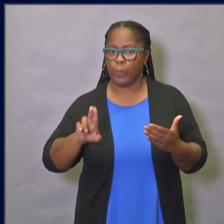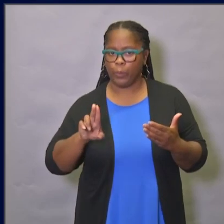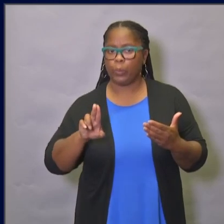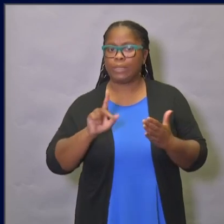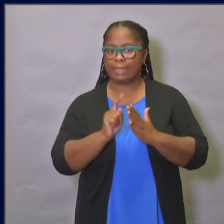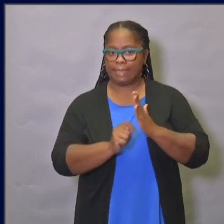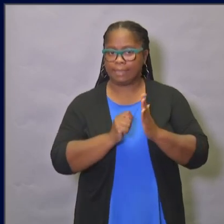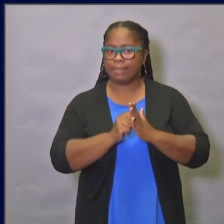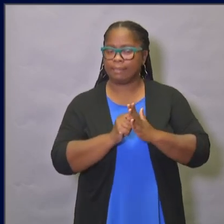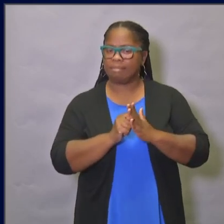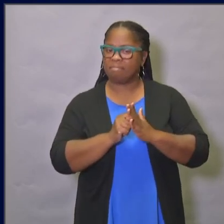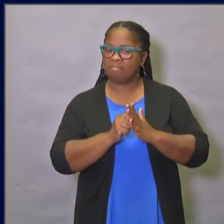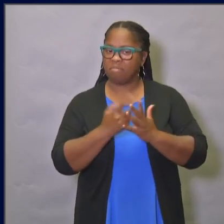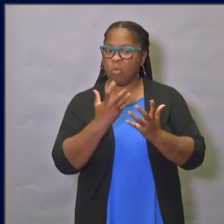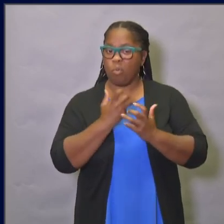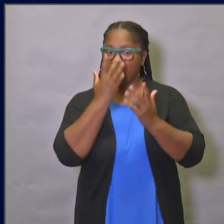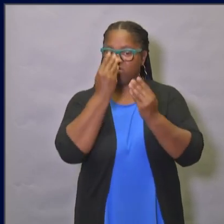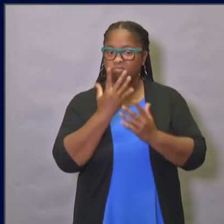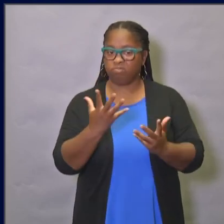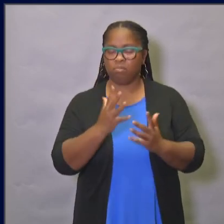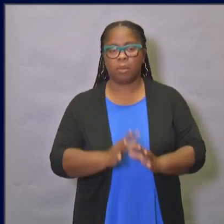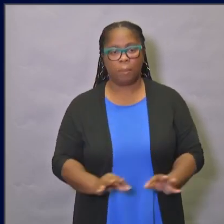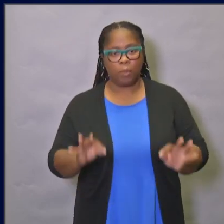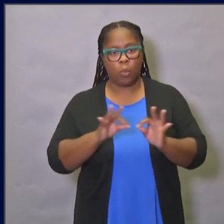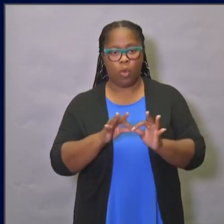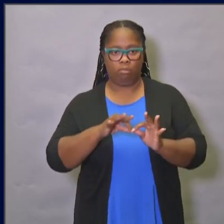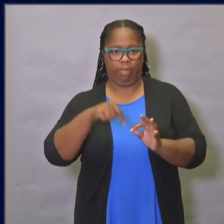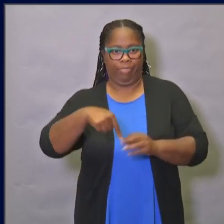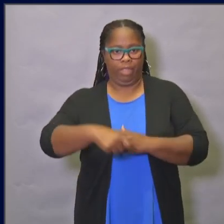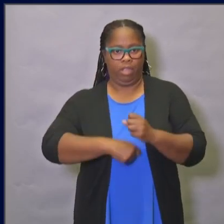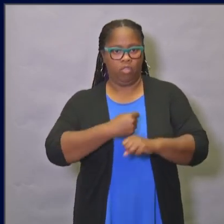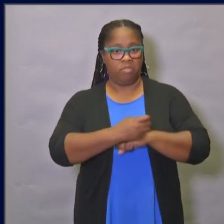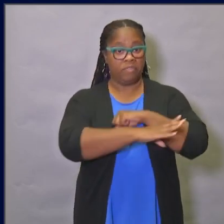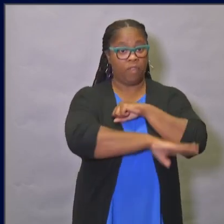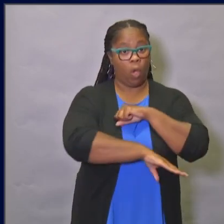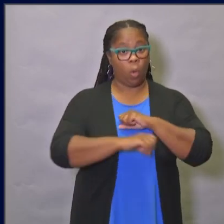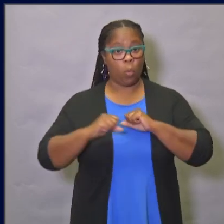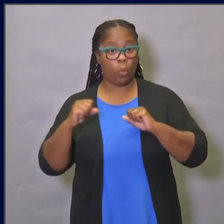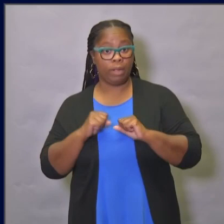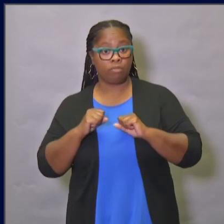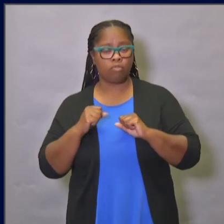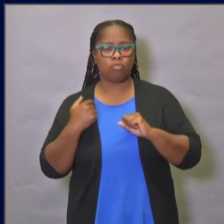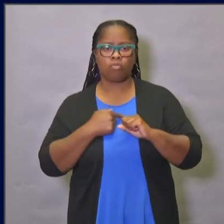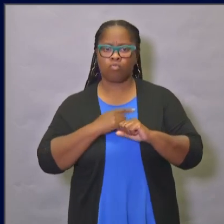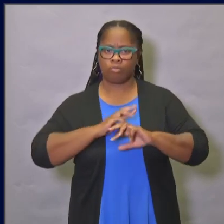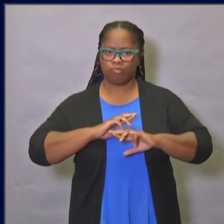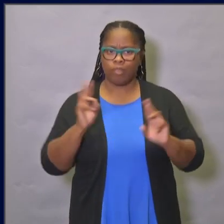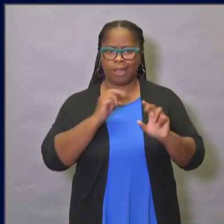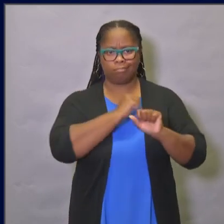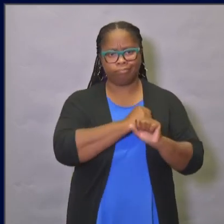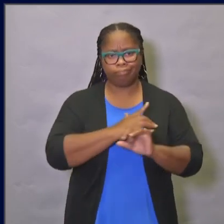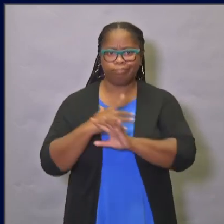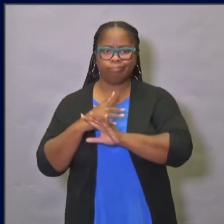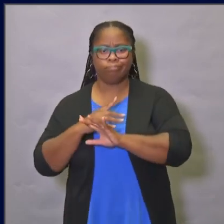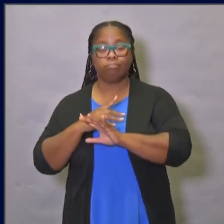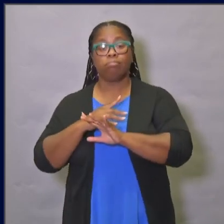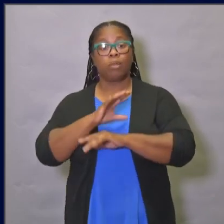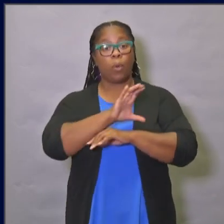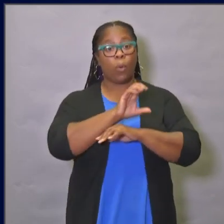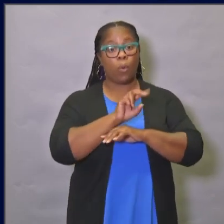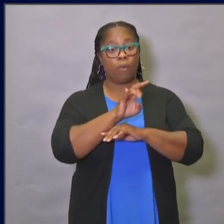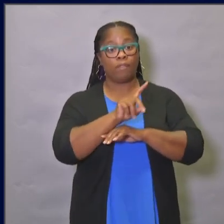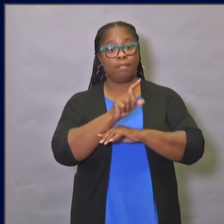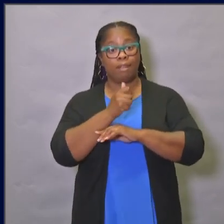minute about why it's so important that this fall and winter we take actions to not only continue to slow the spread of